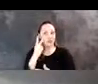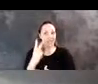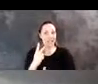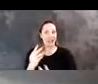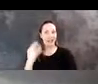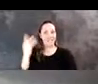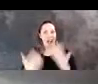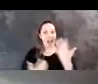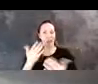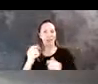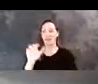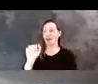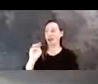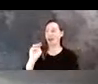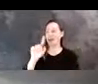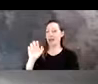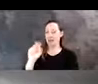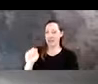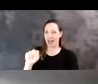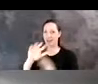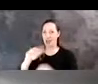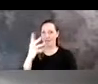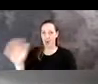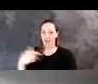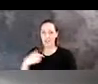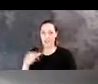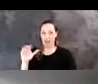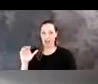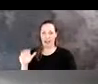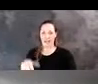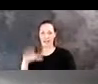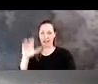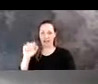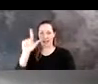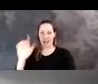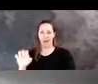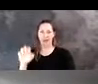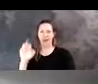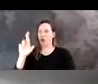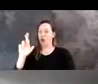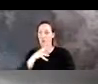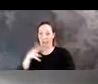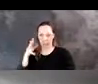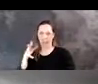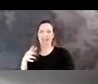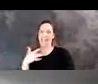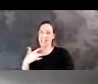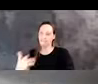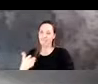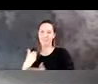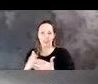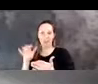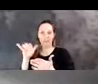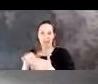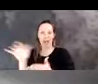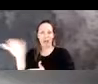and cattle ranching accounts for most of that deforested land. And we're going to talk about food a little bit later